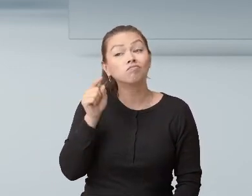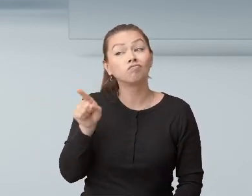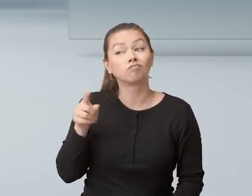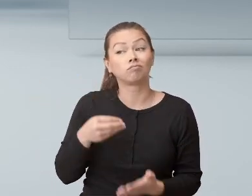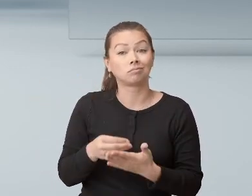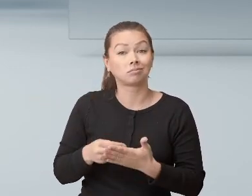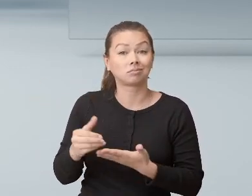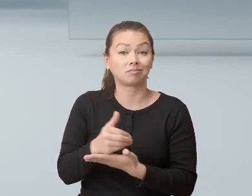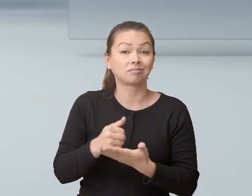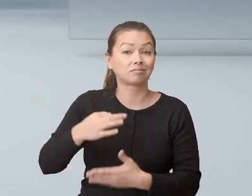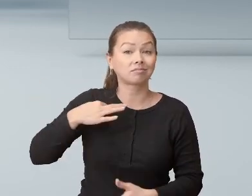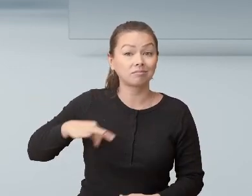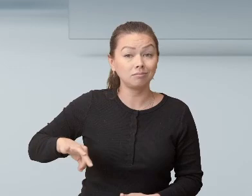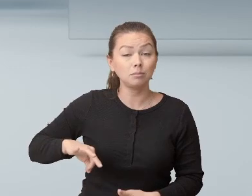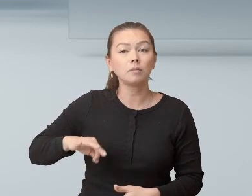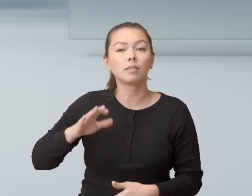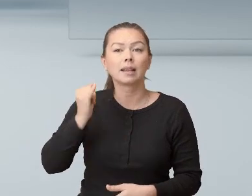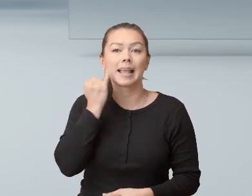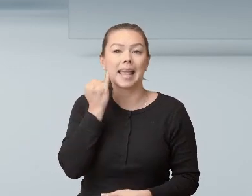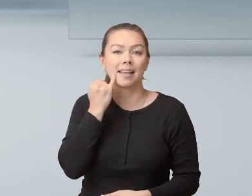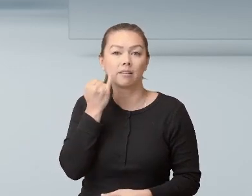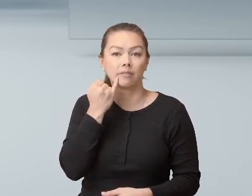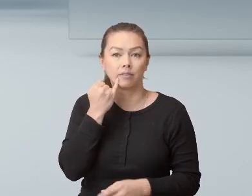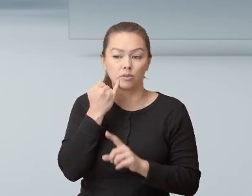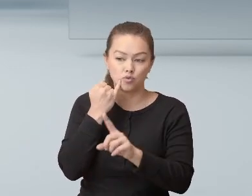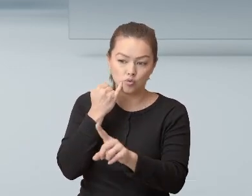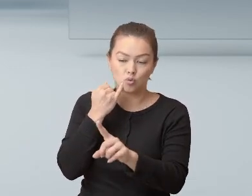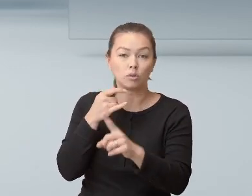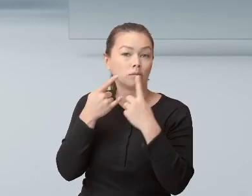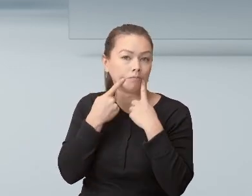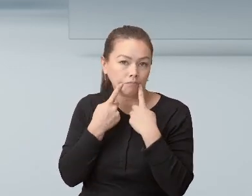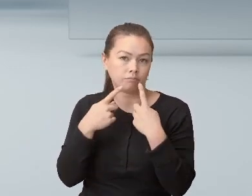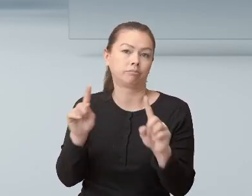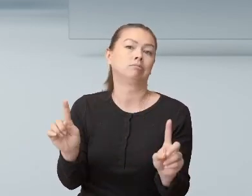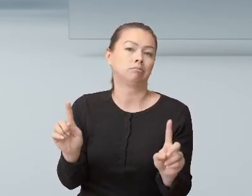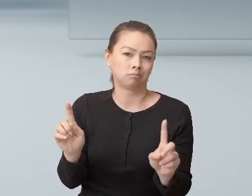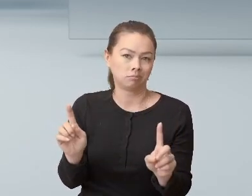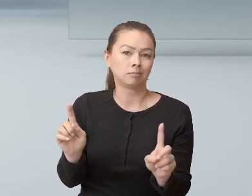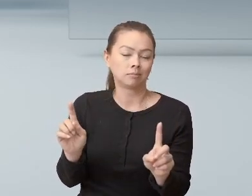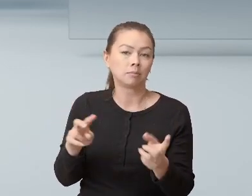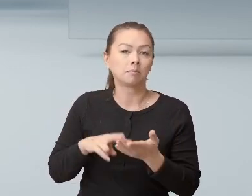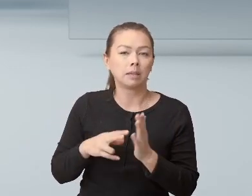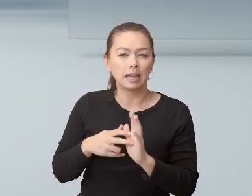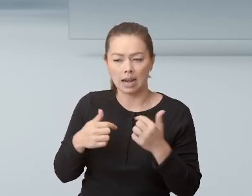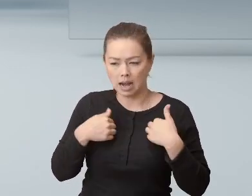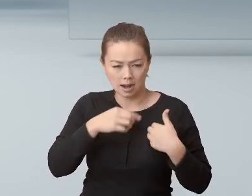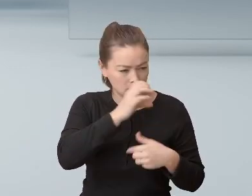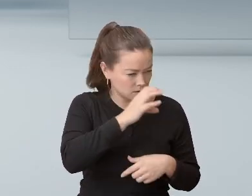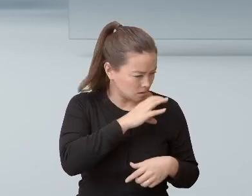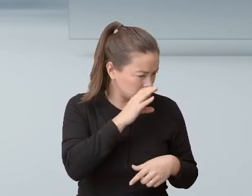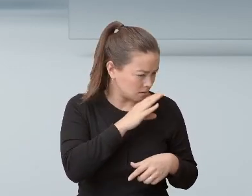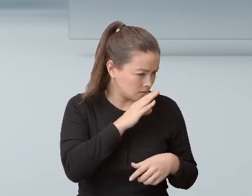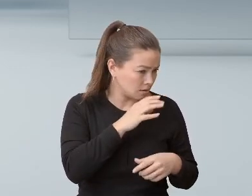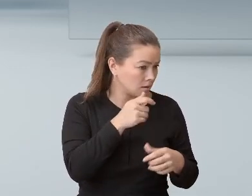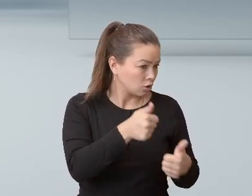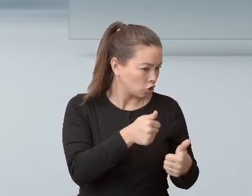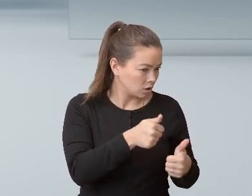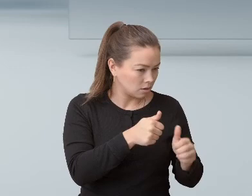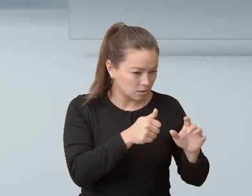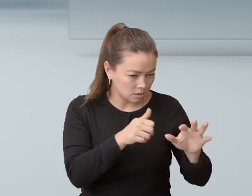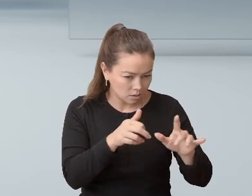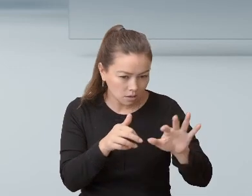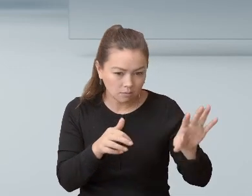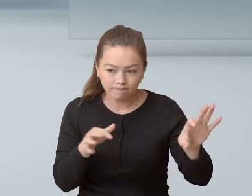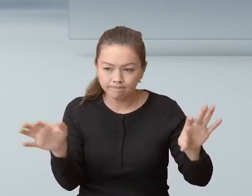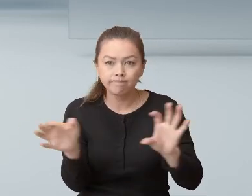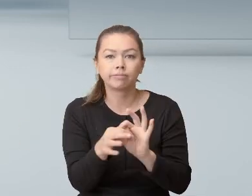reputation based off of putting you in a circumstance where you're highly likely to succeed. So they do the vetting of a lot of the consulting